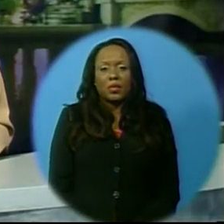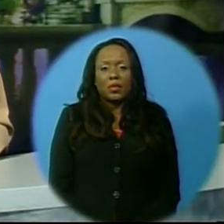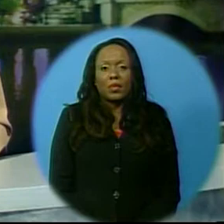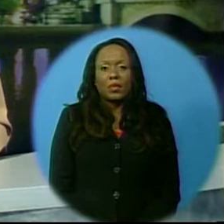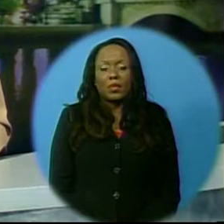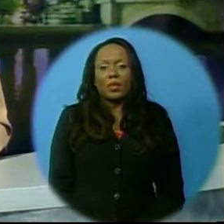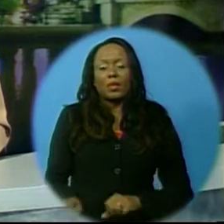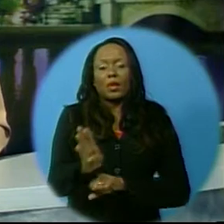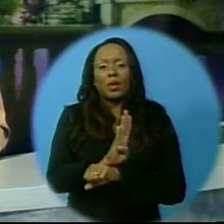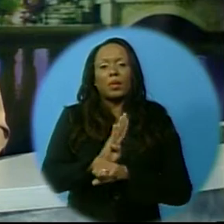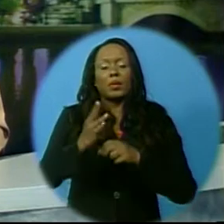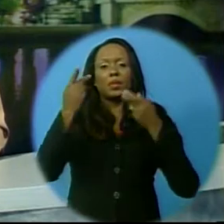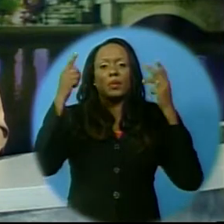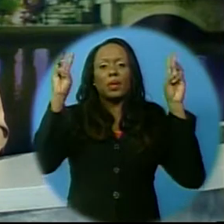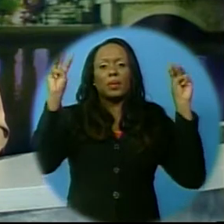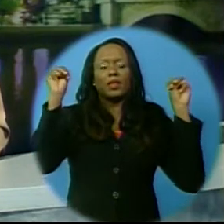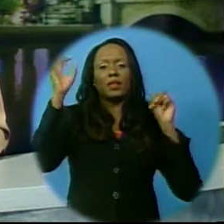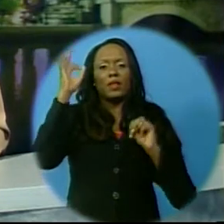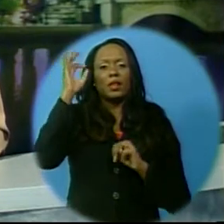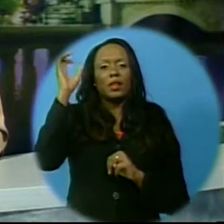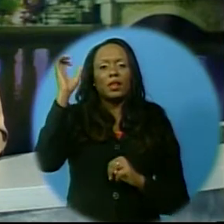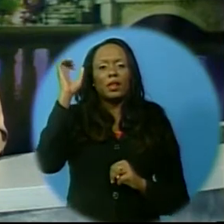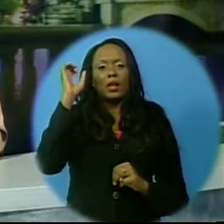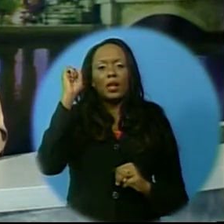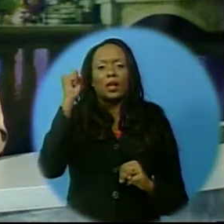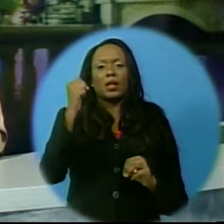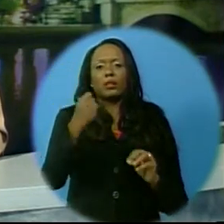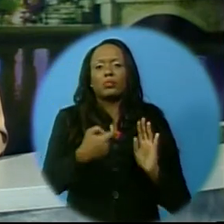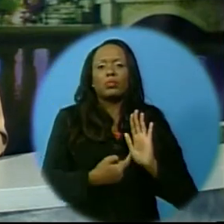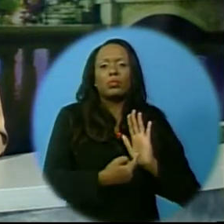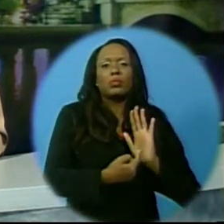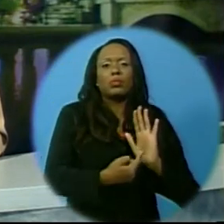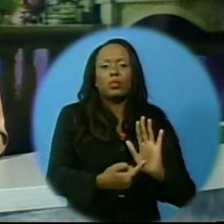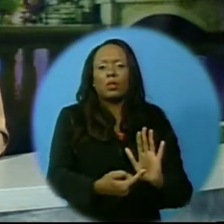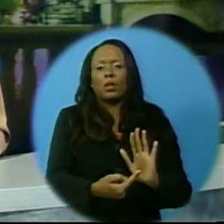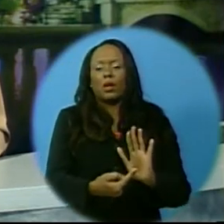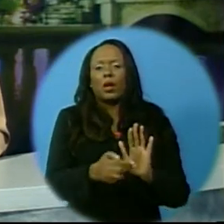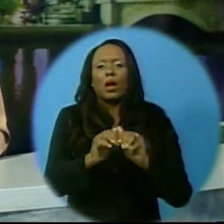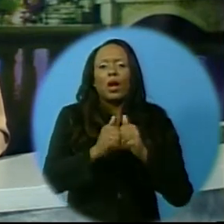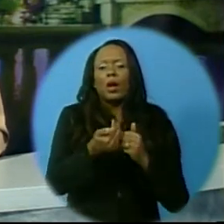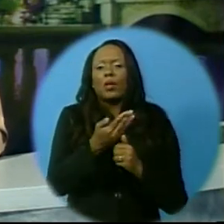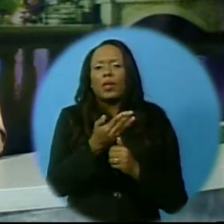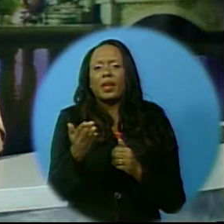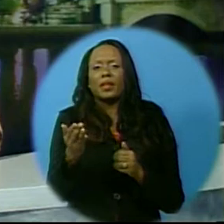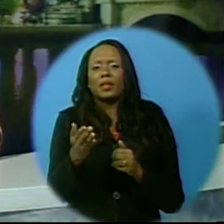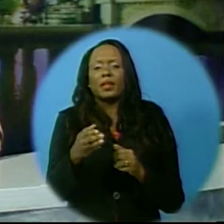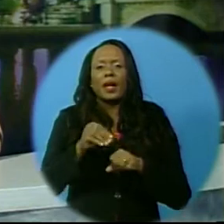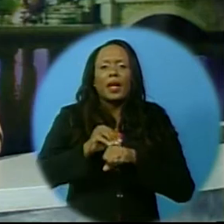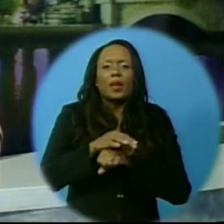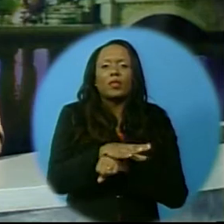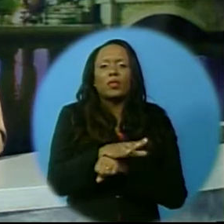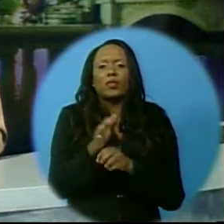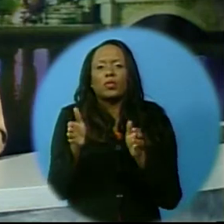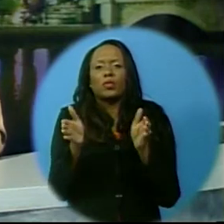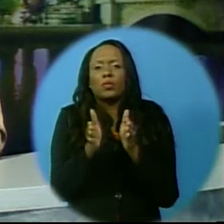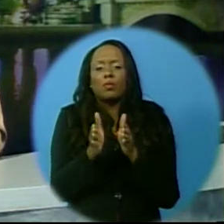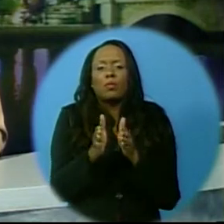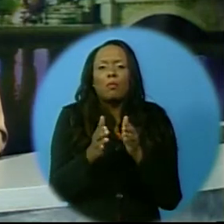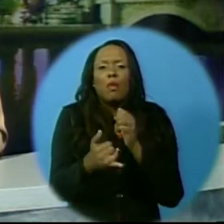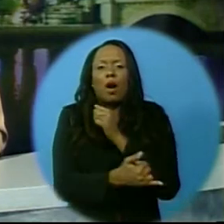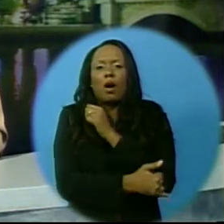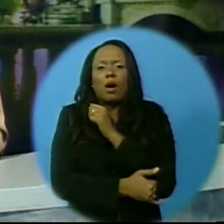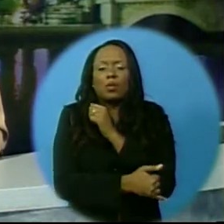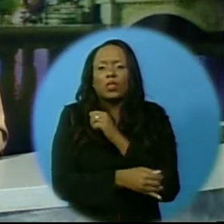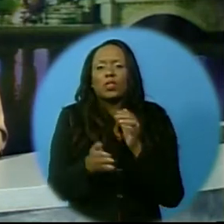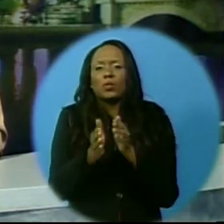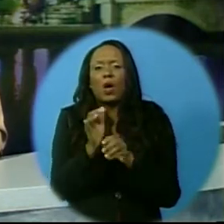Prime Minister Fandle Stewart has highlighted how external shocks are affecting small island developing states. While chairing